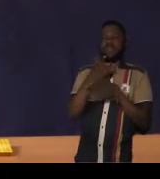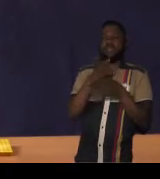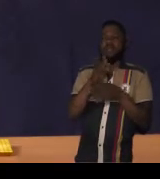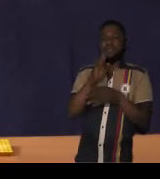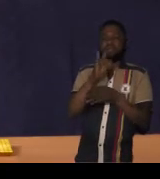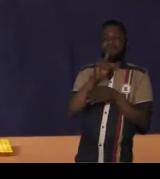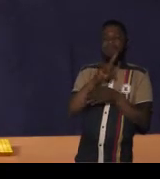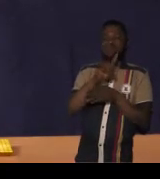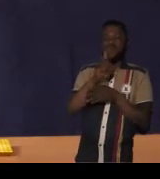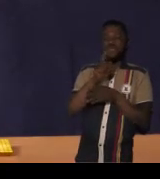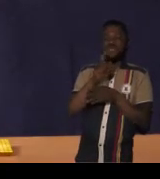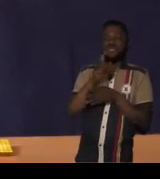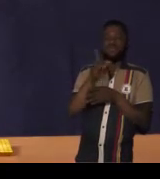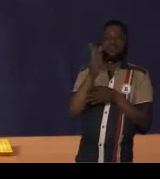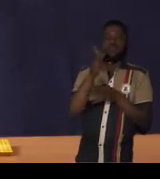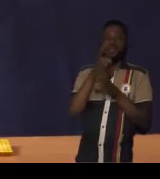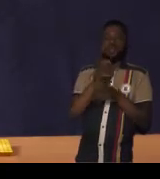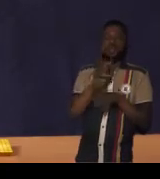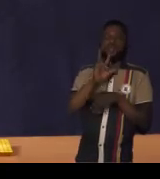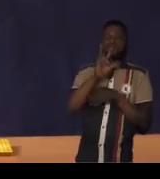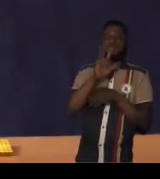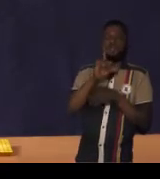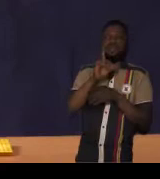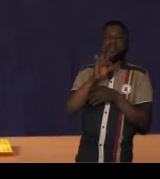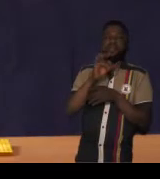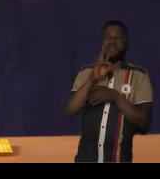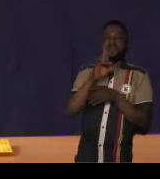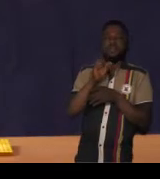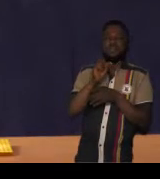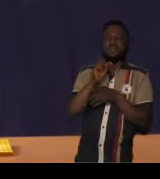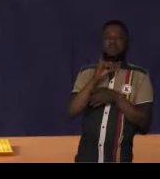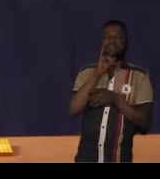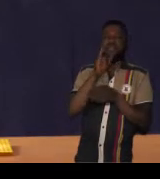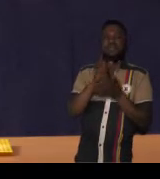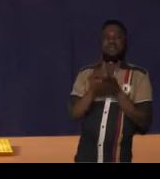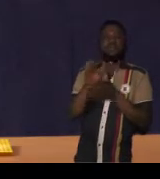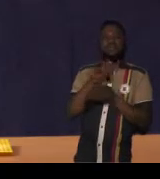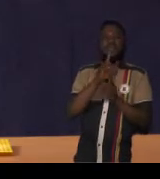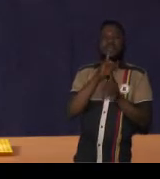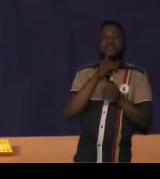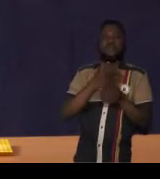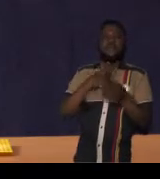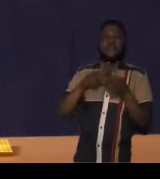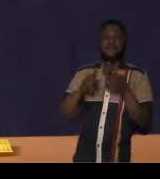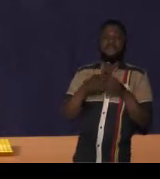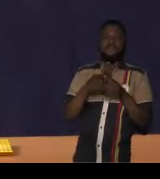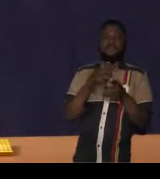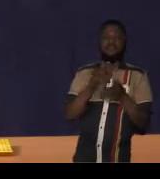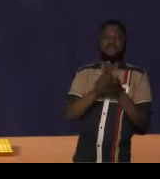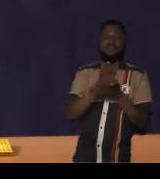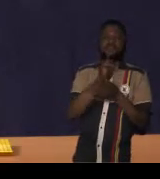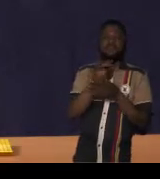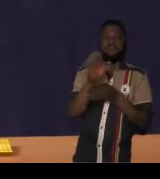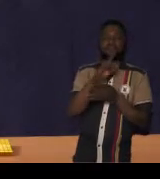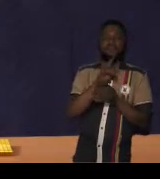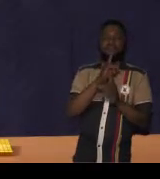300 by 100, you get 3 liters. Is that your answer, my friend? Of course, that's your answer. I know you got